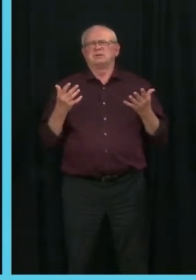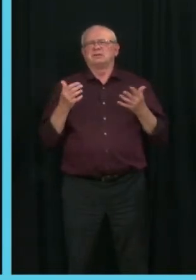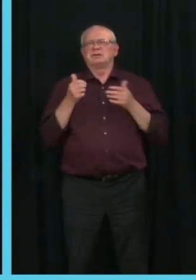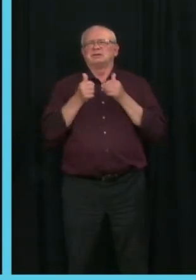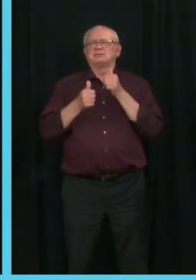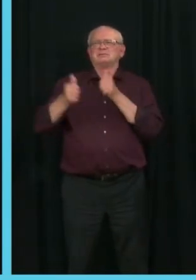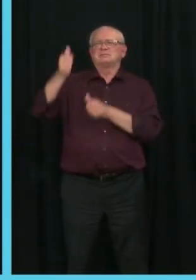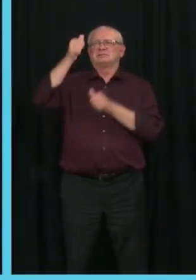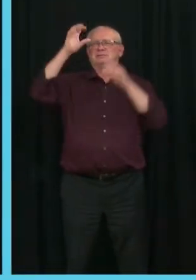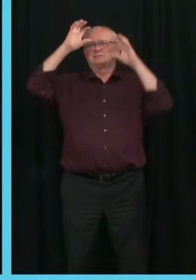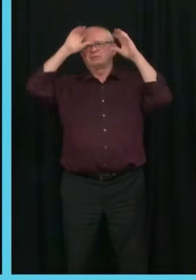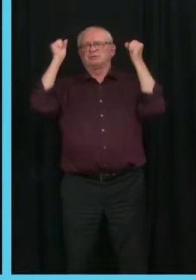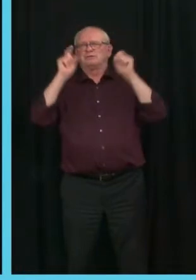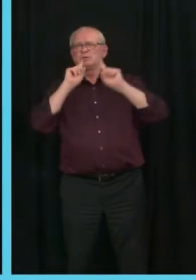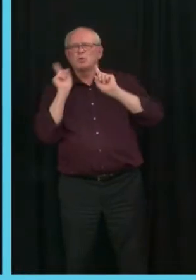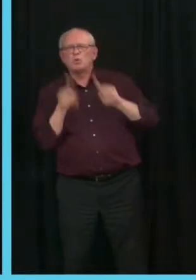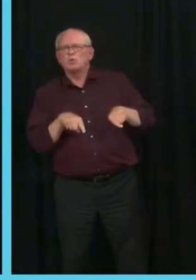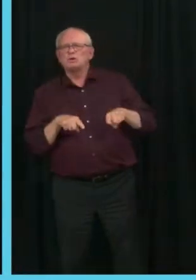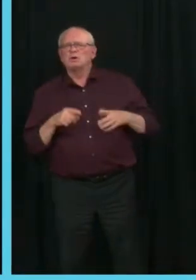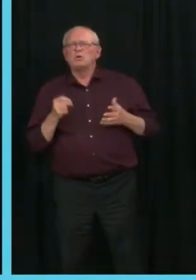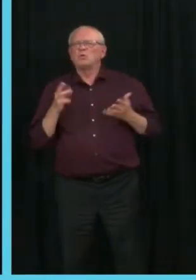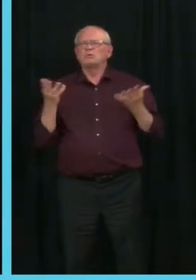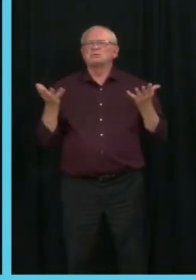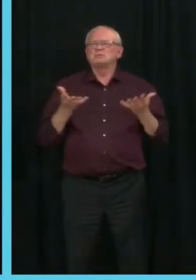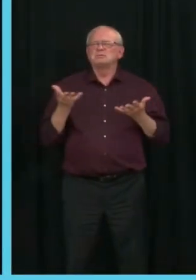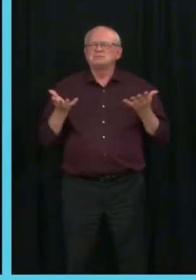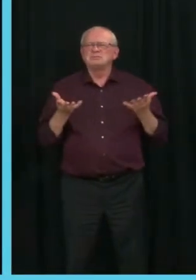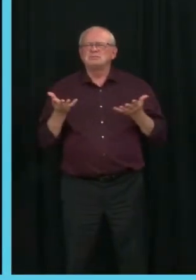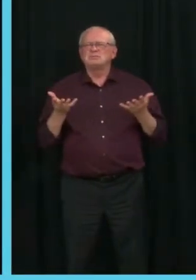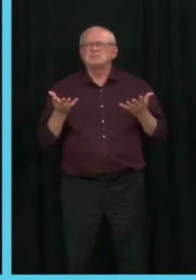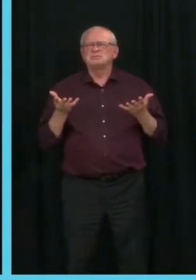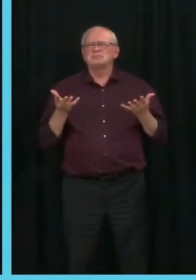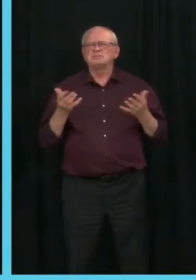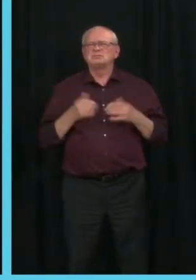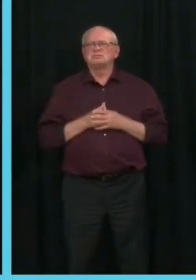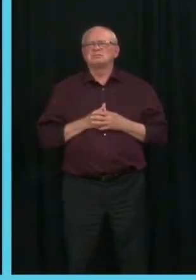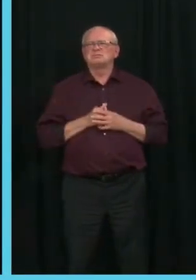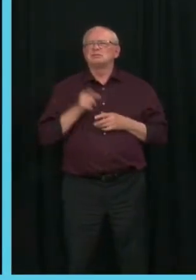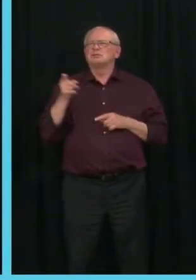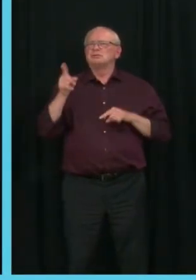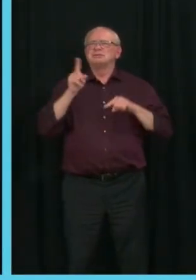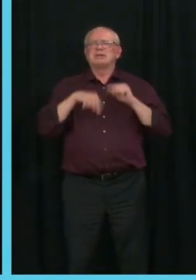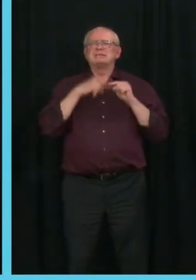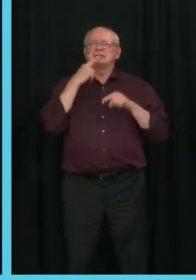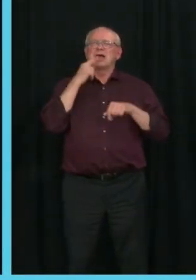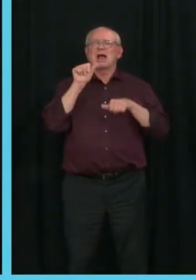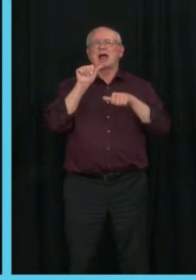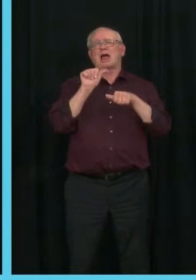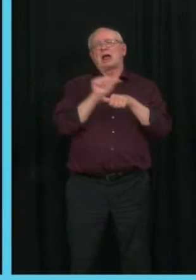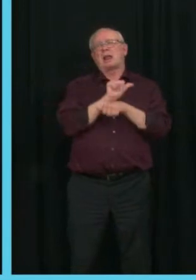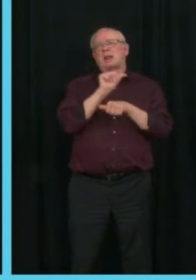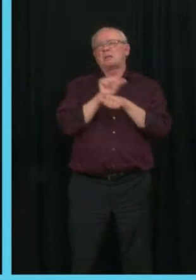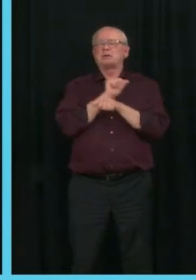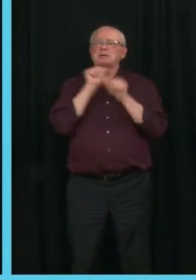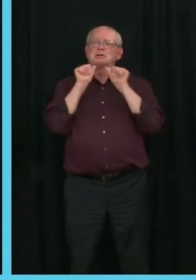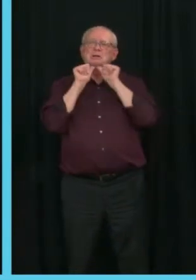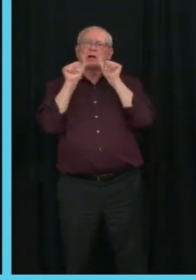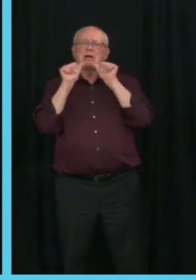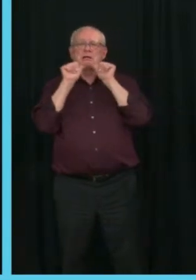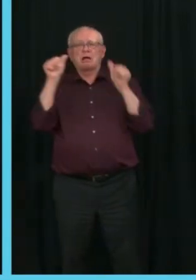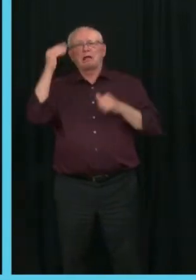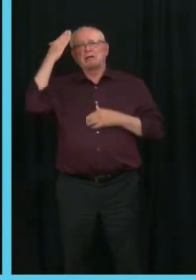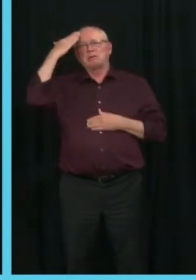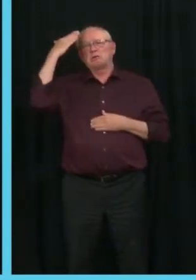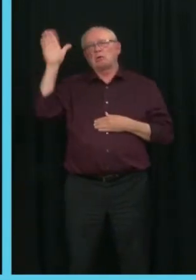regulatory process. And it's difficult to argue that, Alberta didn't know all of the risks last March, with the